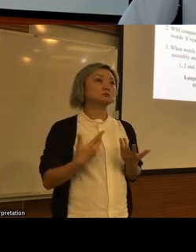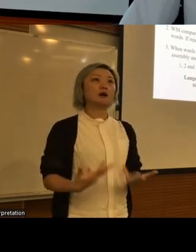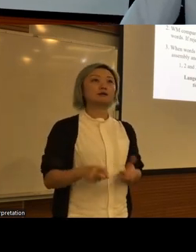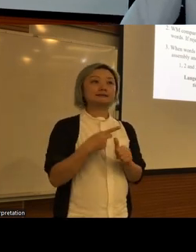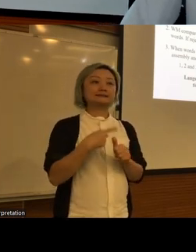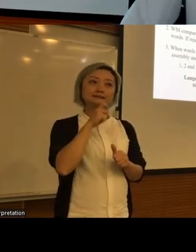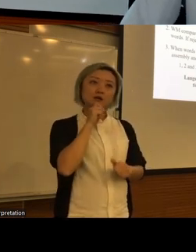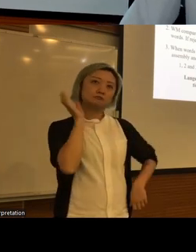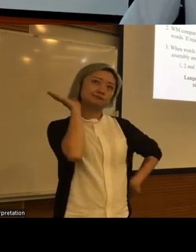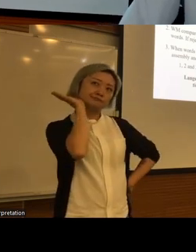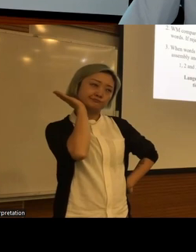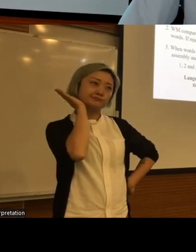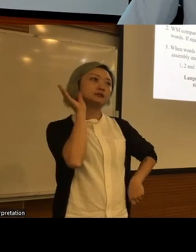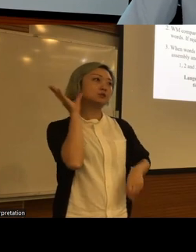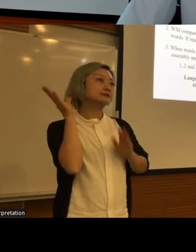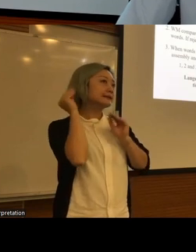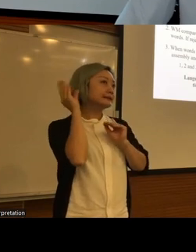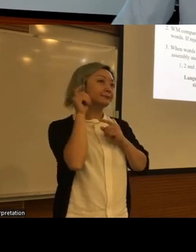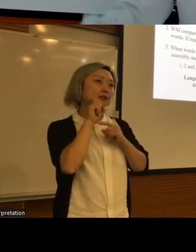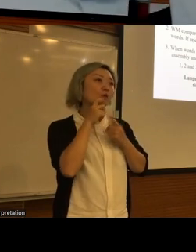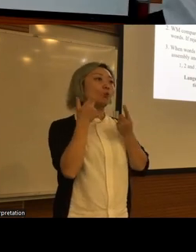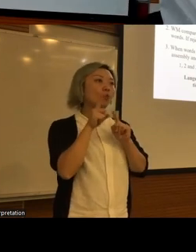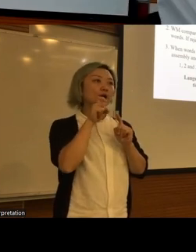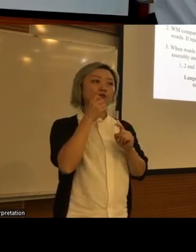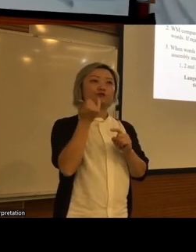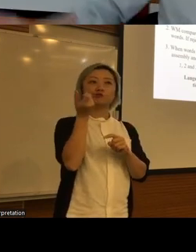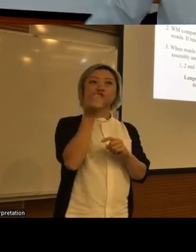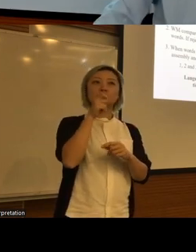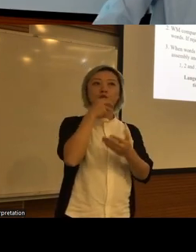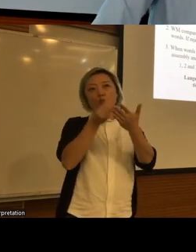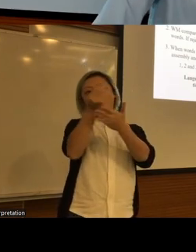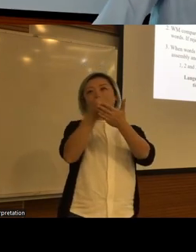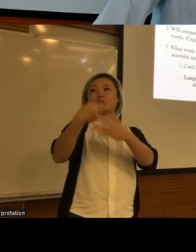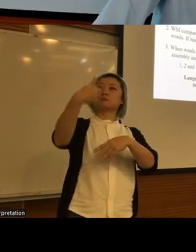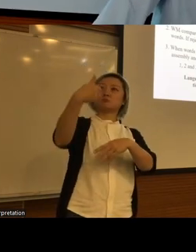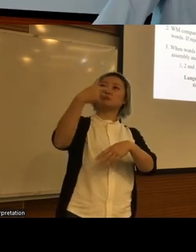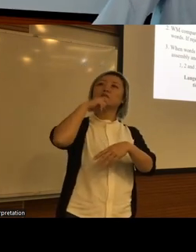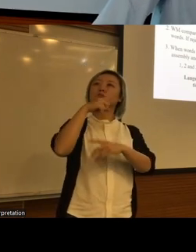perceive sounds and or images, an image here,